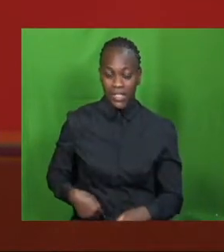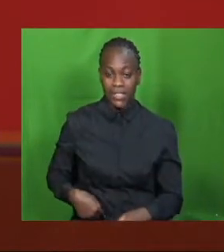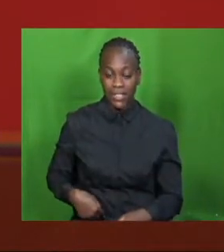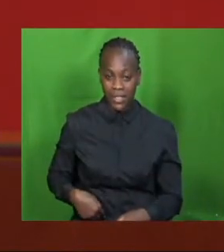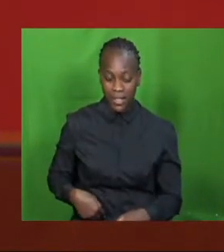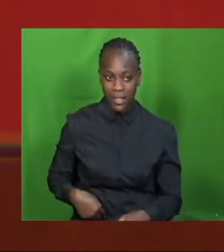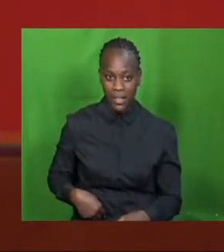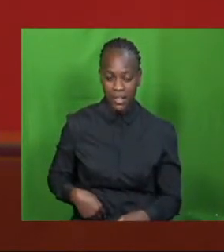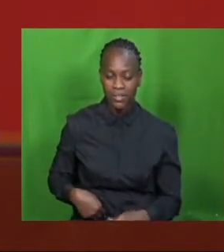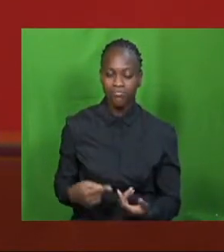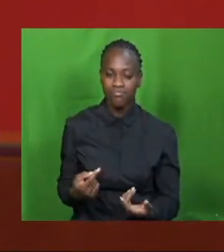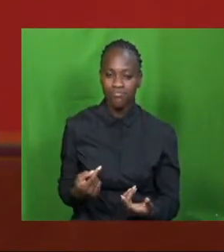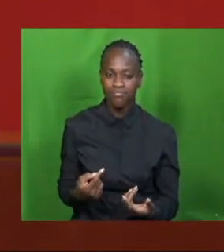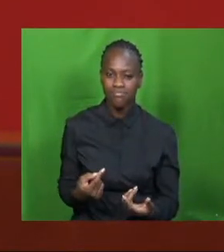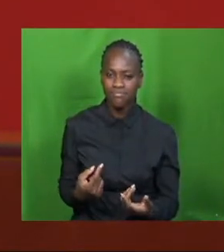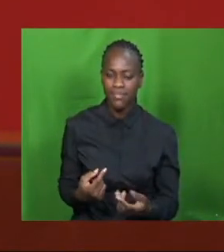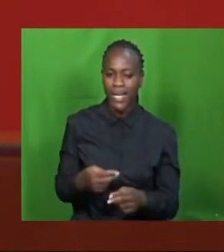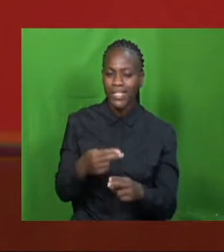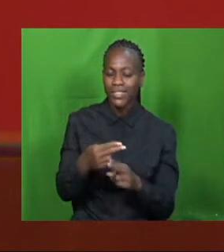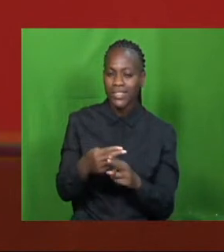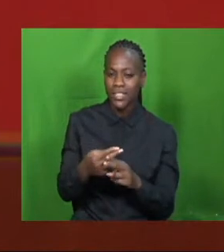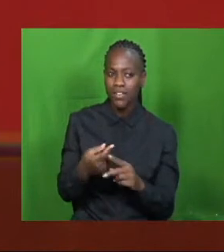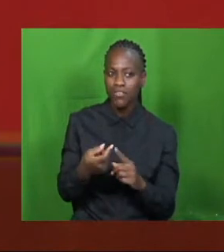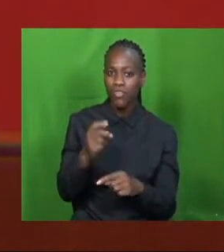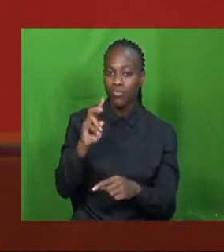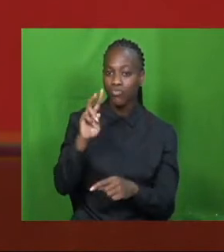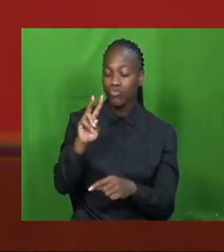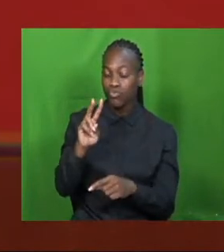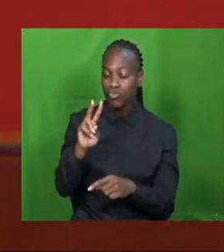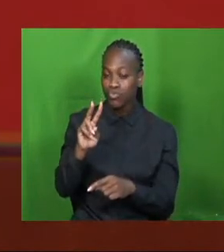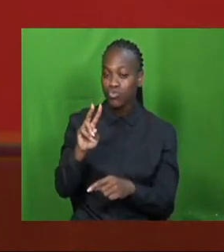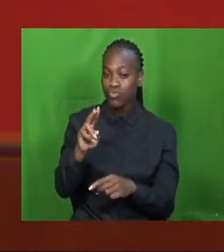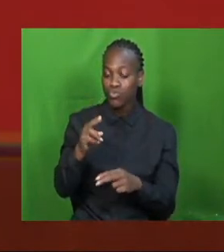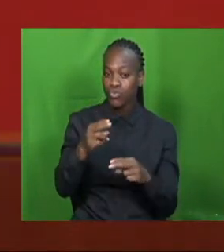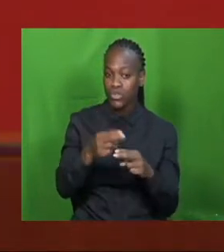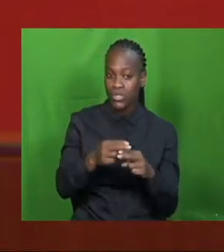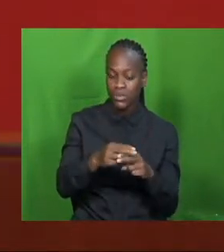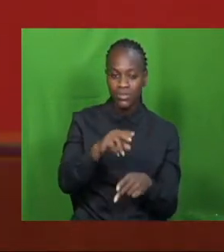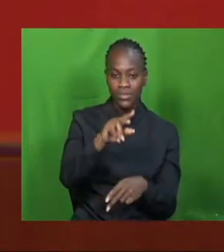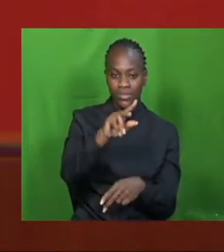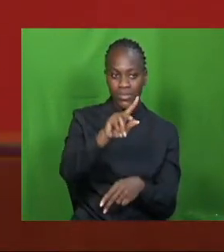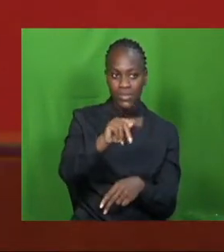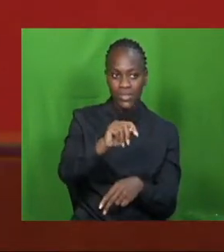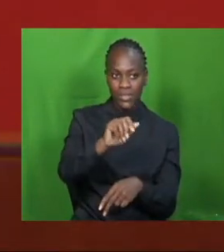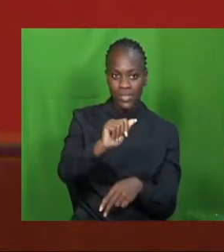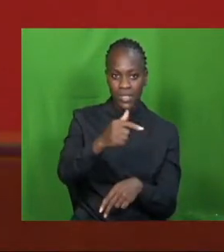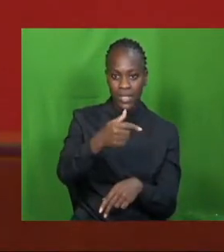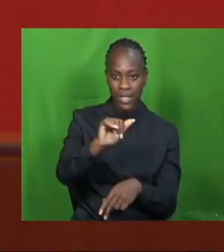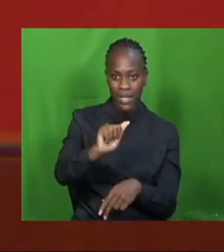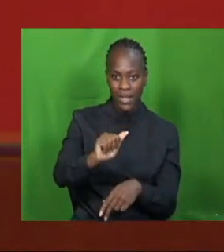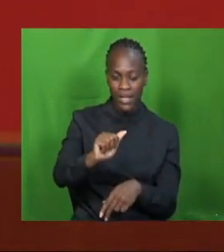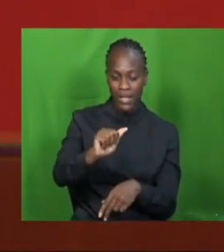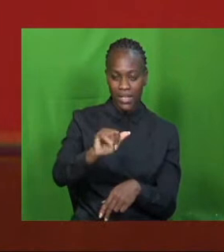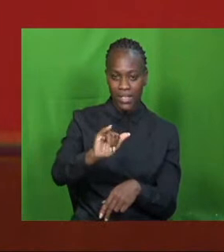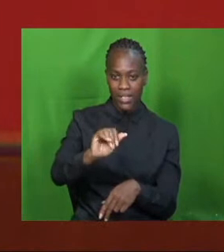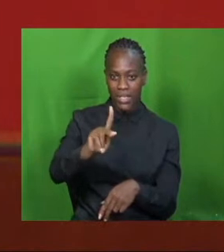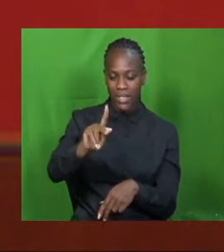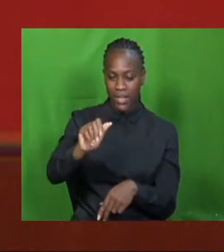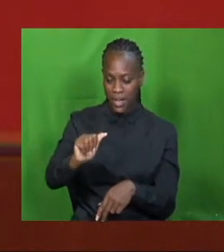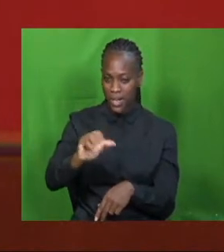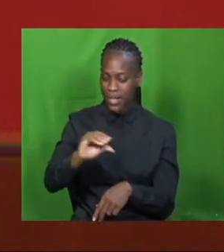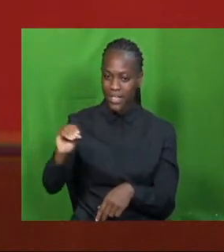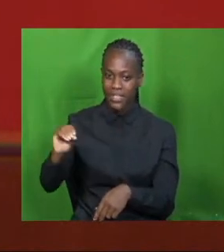Speaker Rebecca Kadaga of Uganda, who unfortunately is no longer in office.